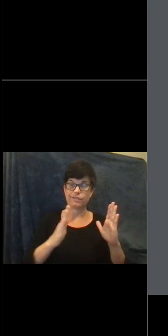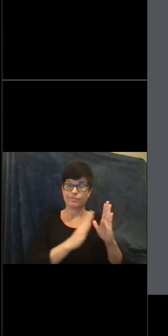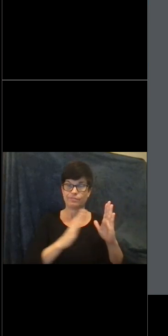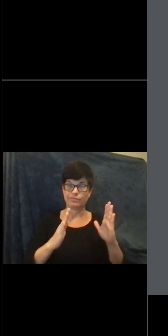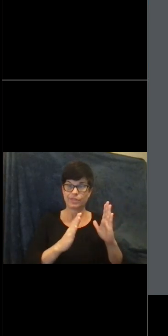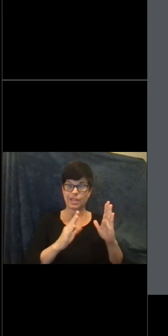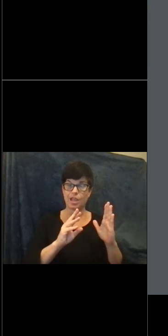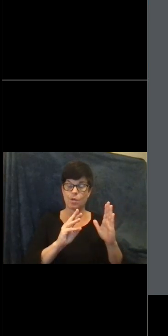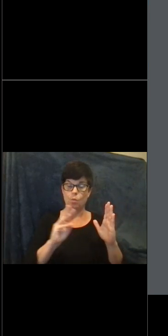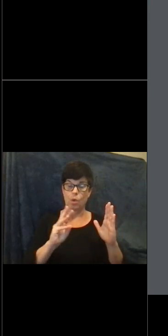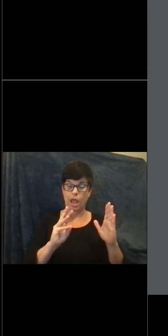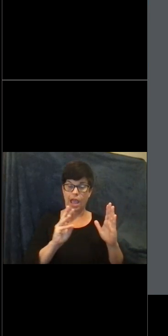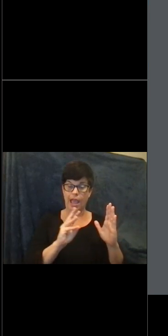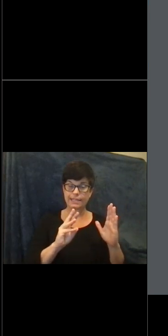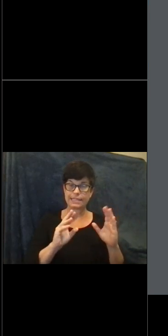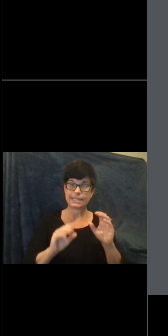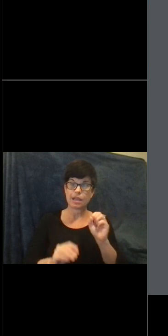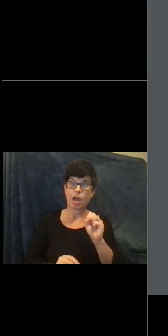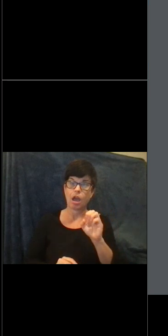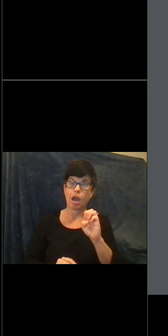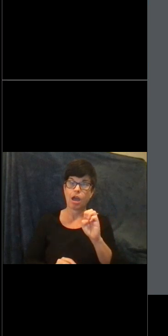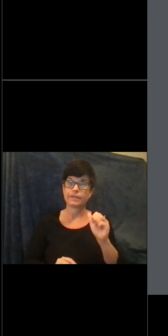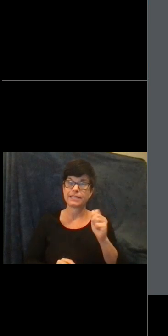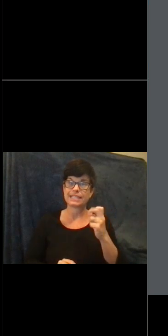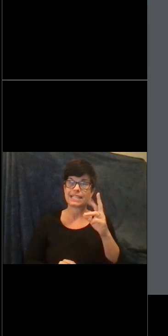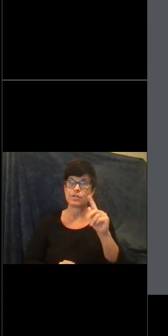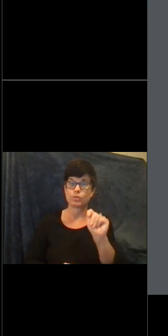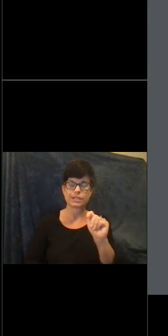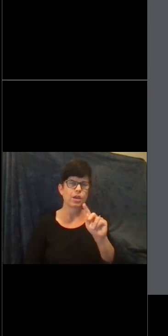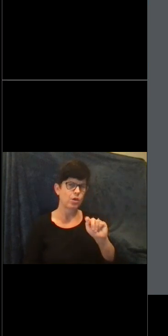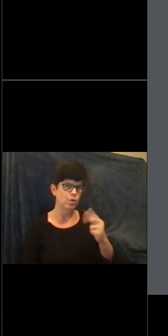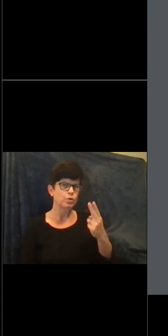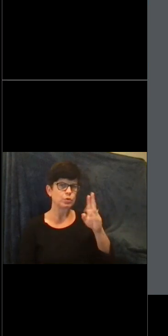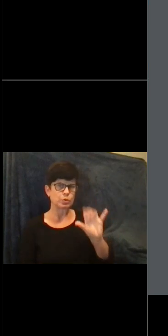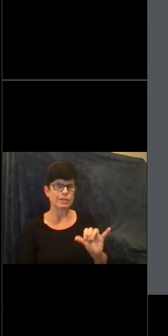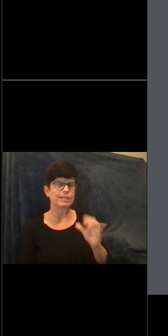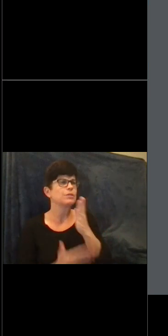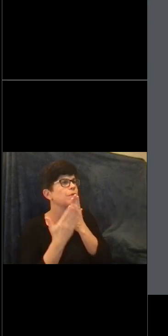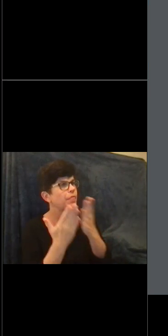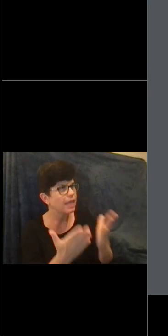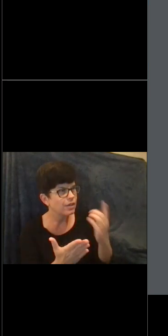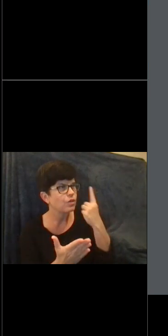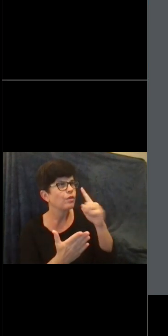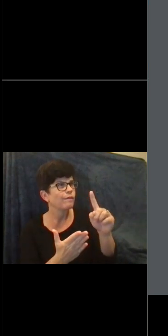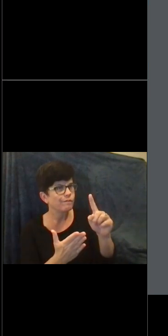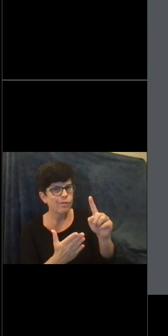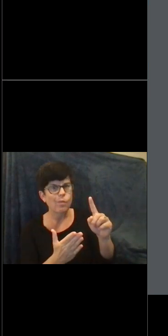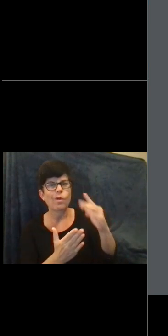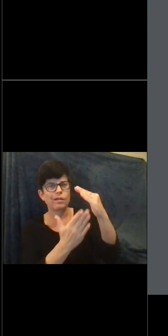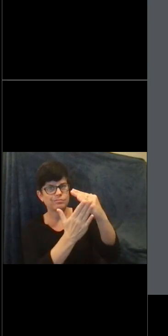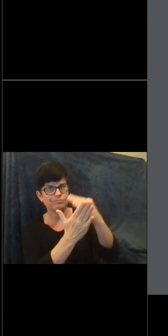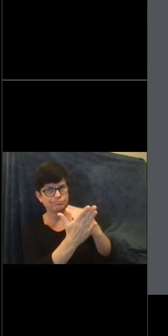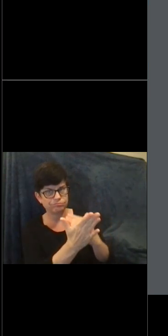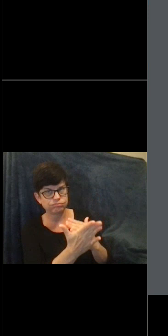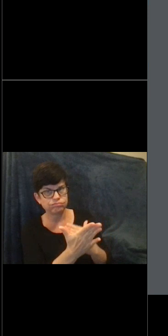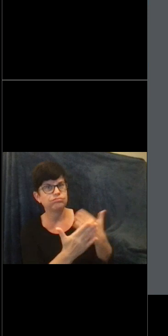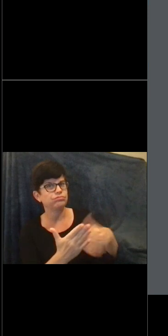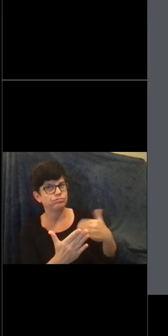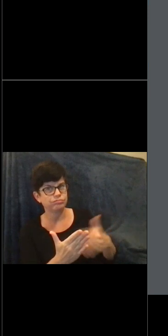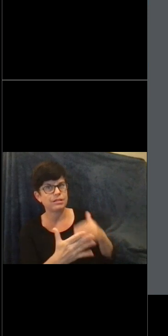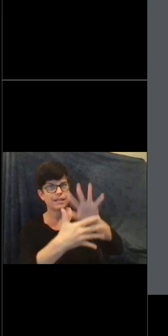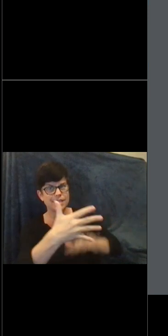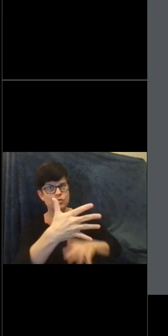south. Tweet, let me just open the conversation by thanking you for putting this together and staff, because this graph here,